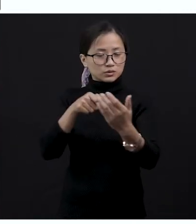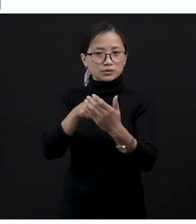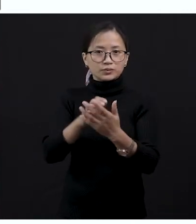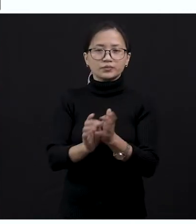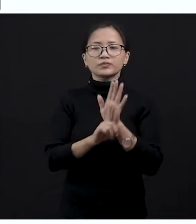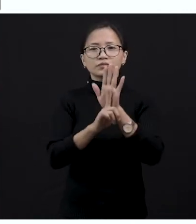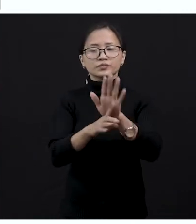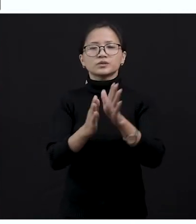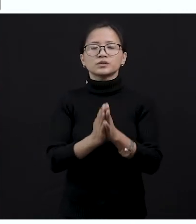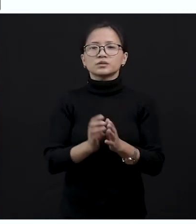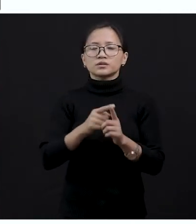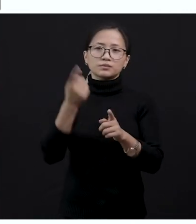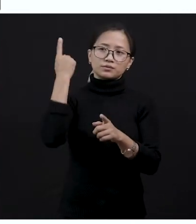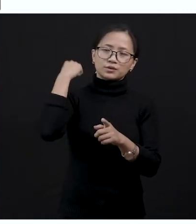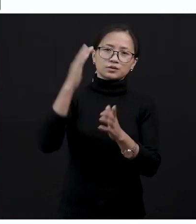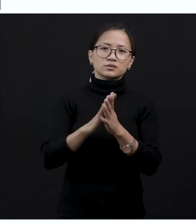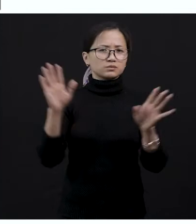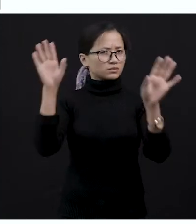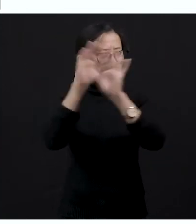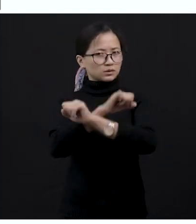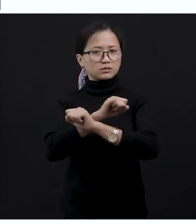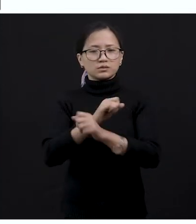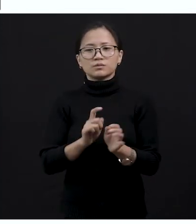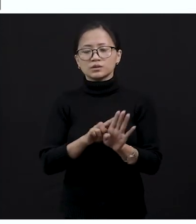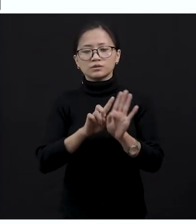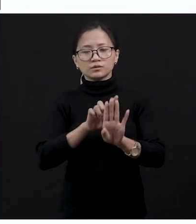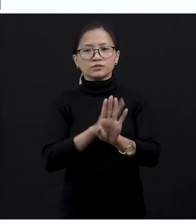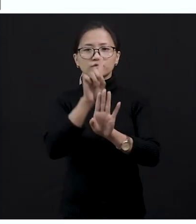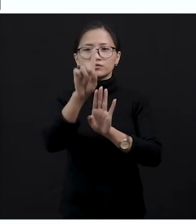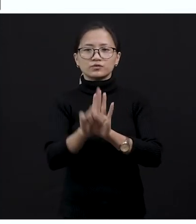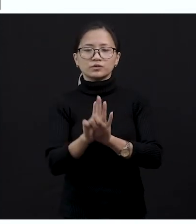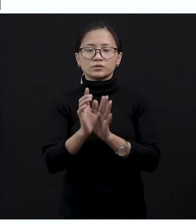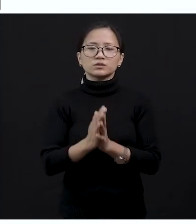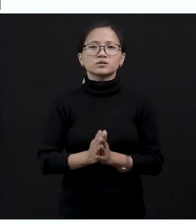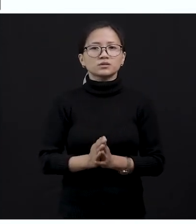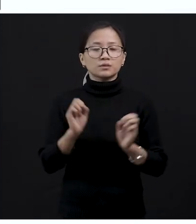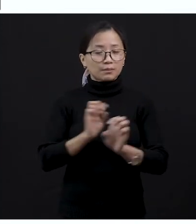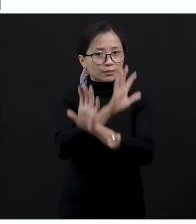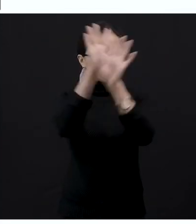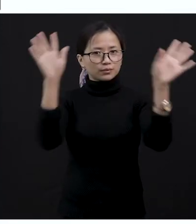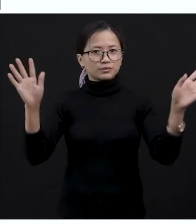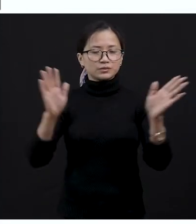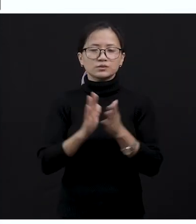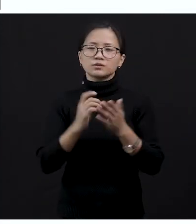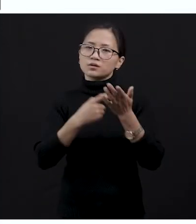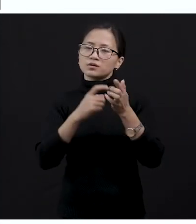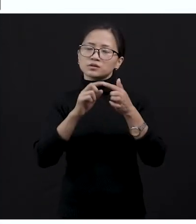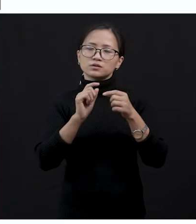right? And the one at the back, it's dark. See here, right? Also, because of the